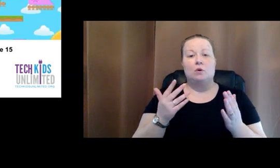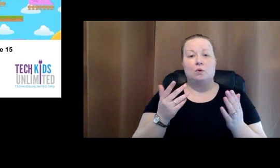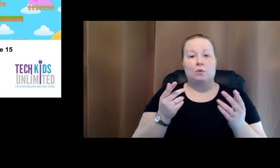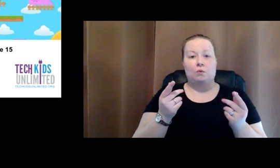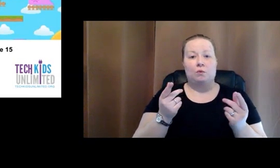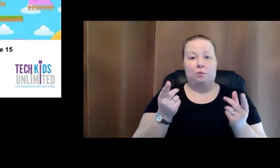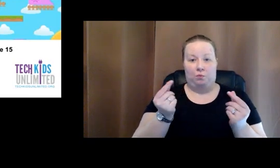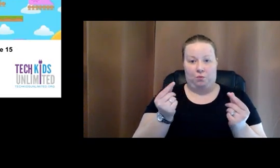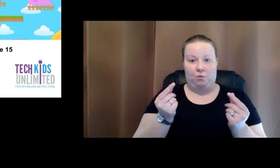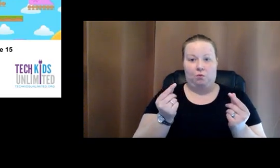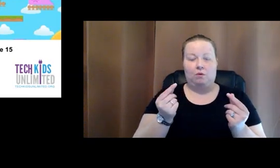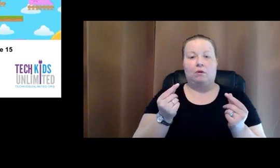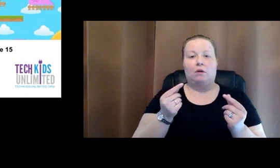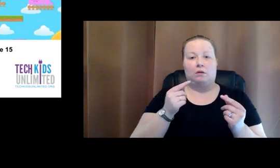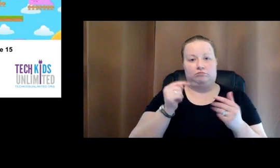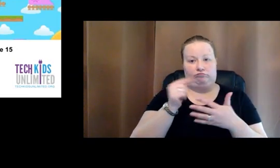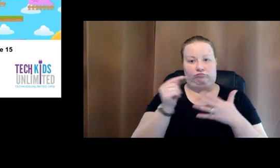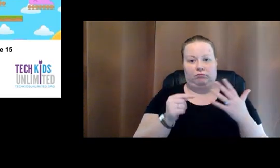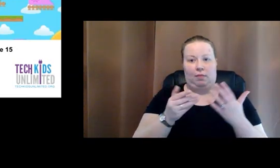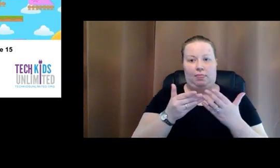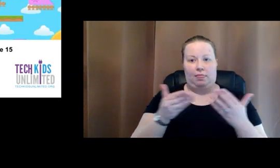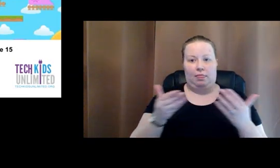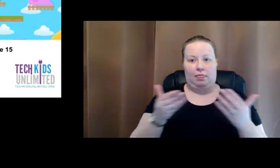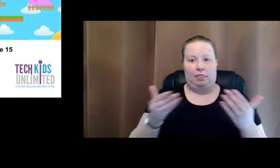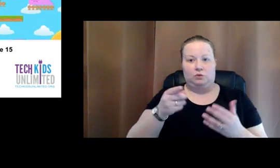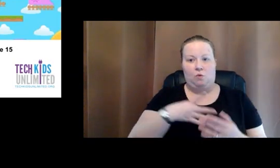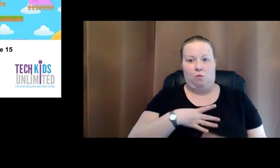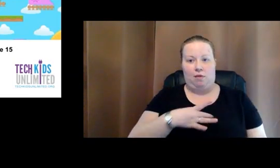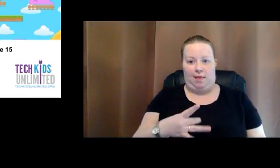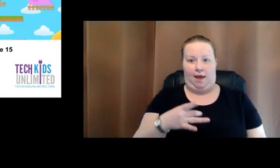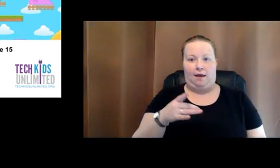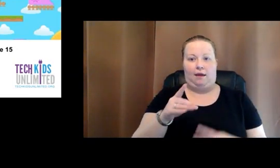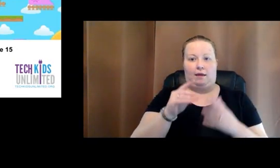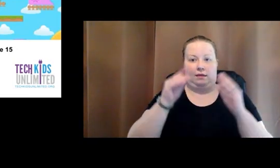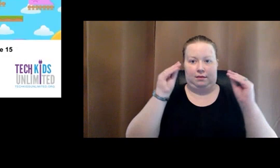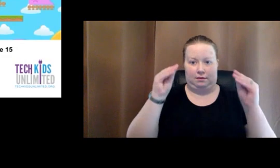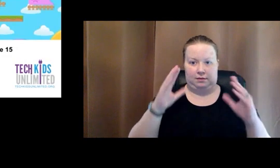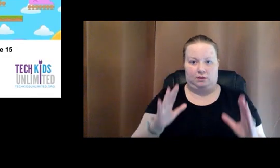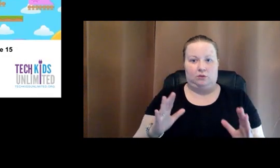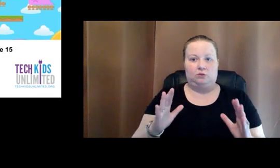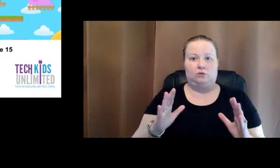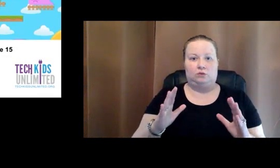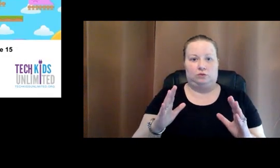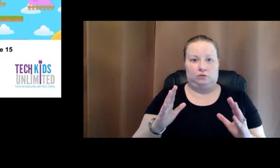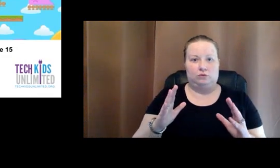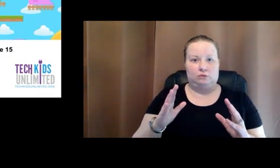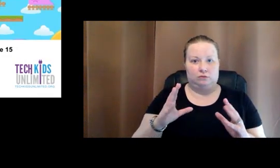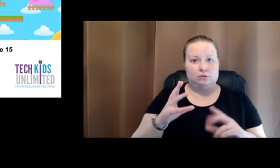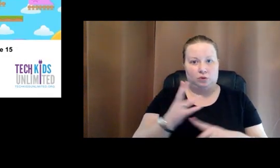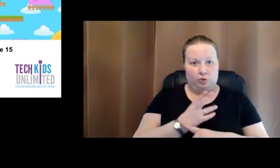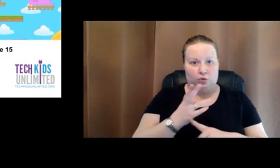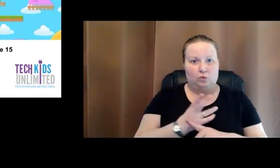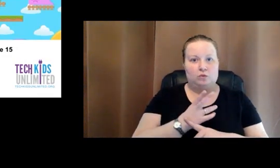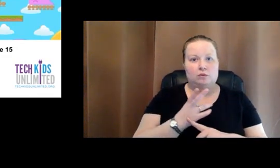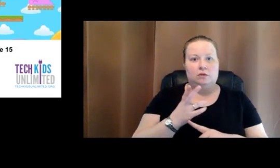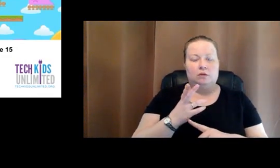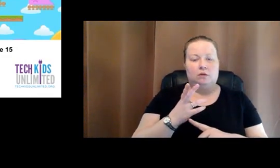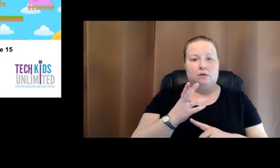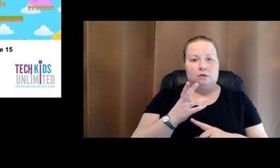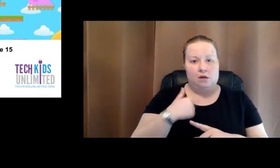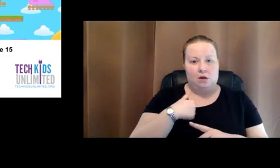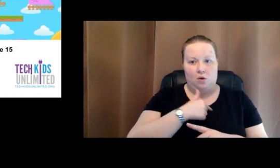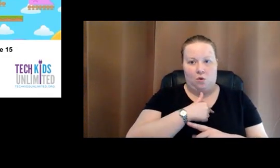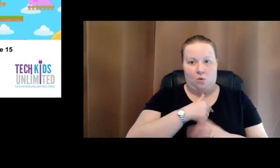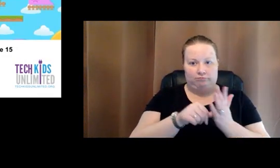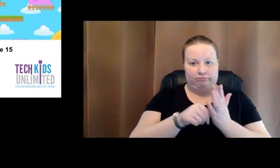please check all the things that you like the teachers use and we highlight